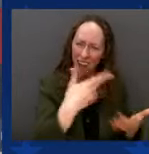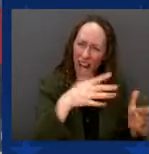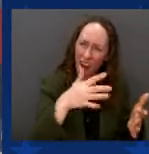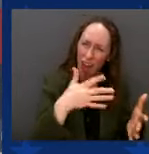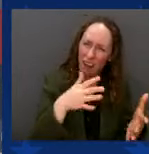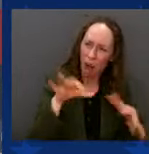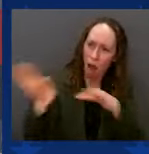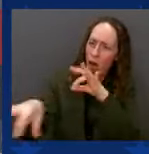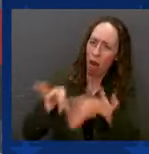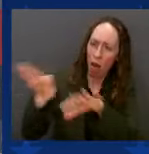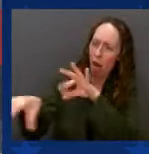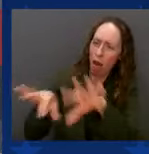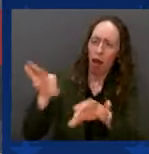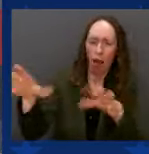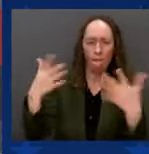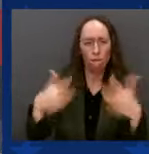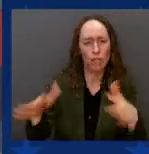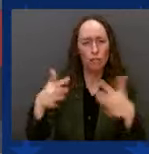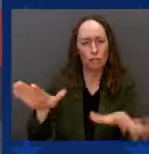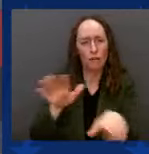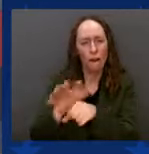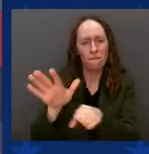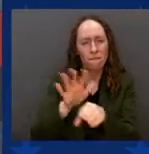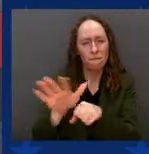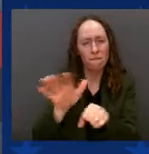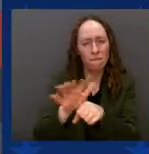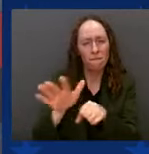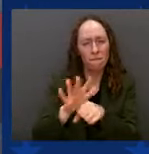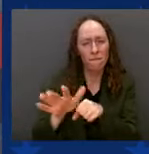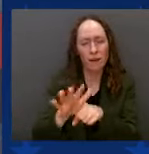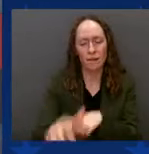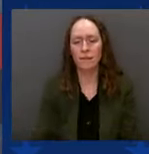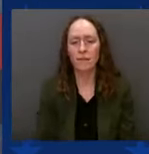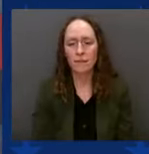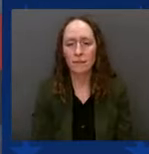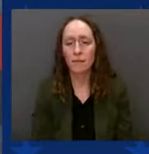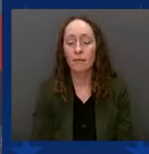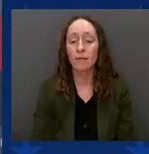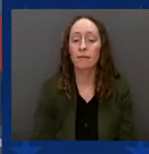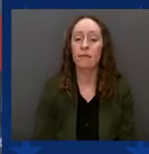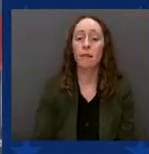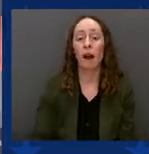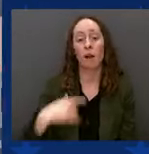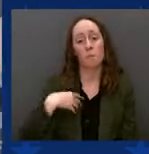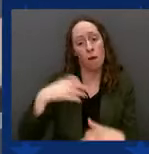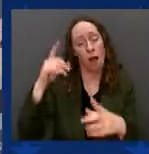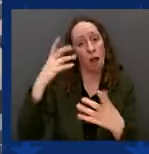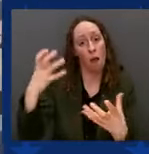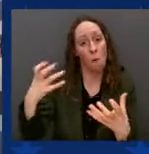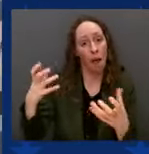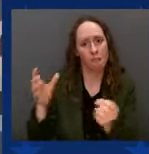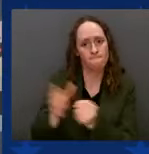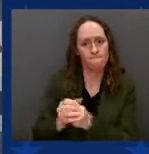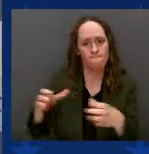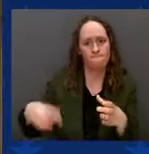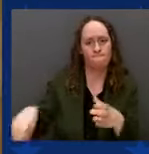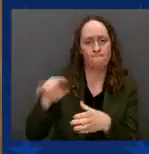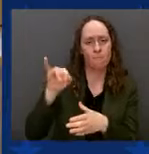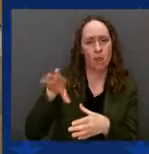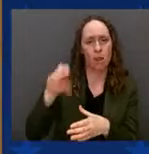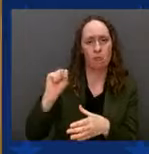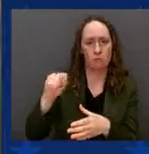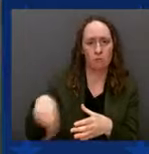commit fraud. You know, a lot of people are saying to me that they don't like the idea I'm prepared